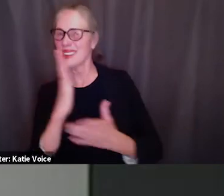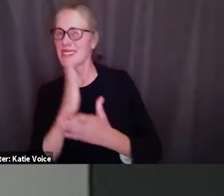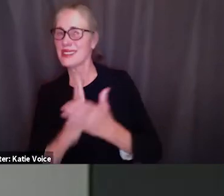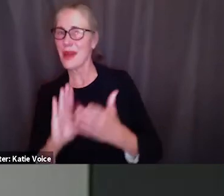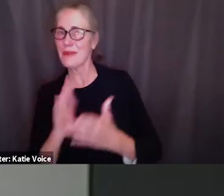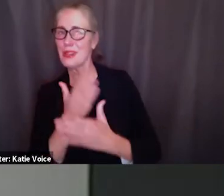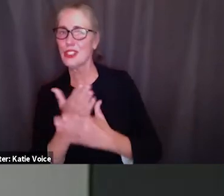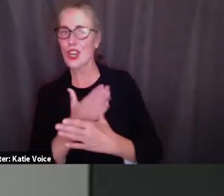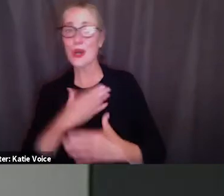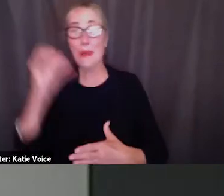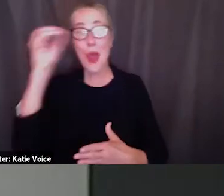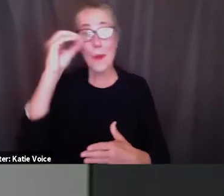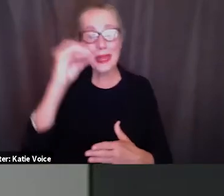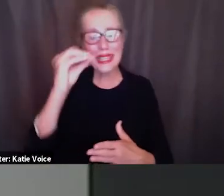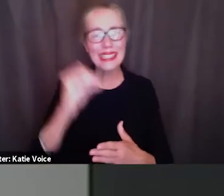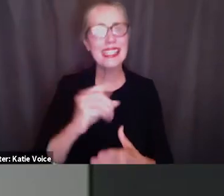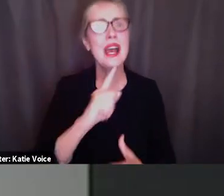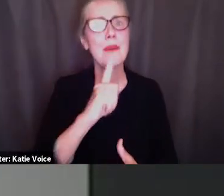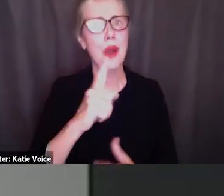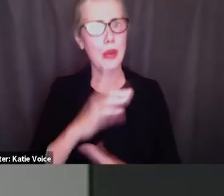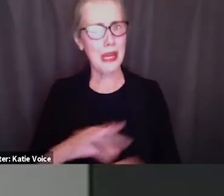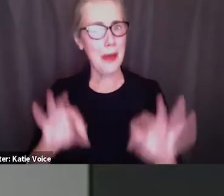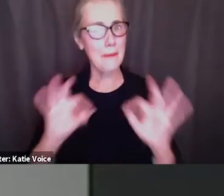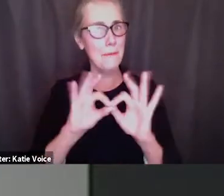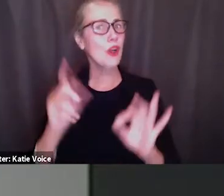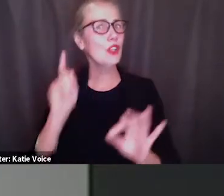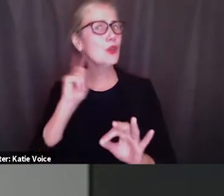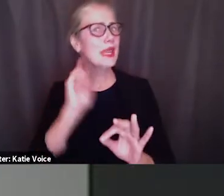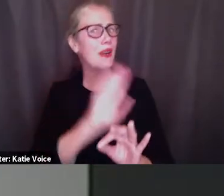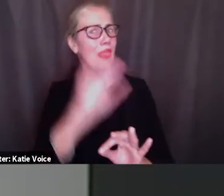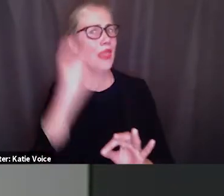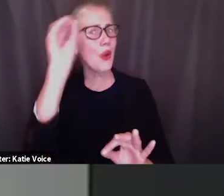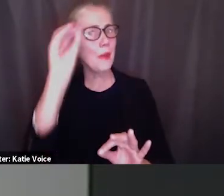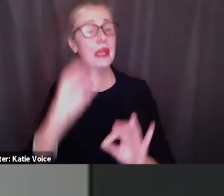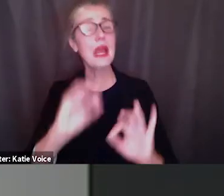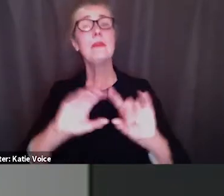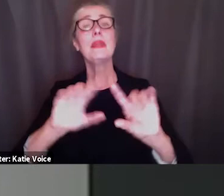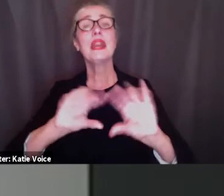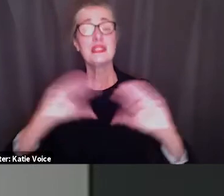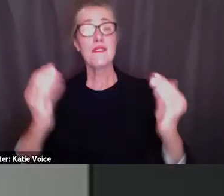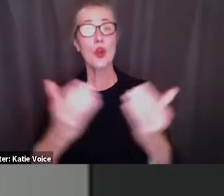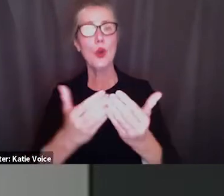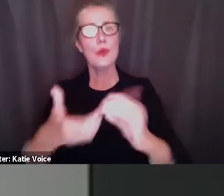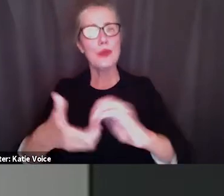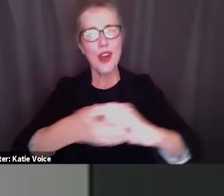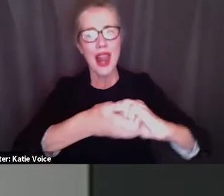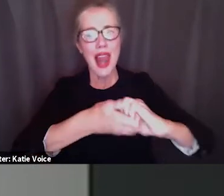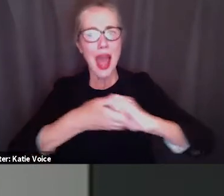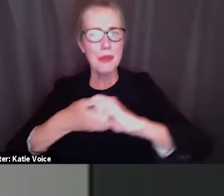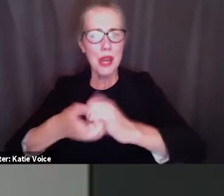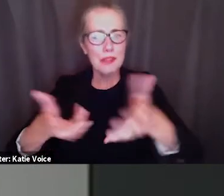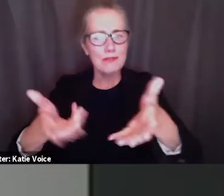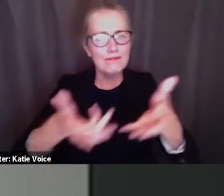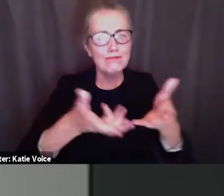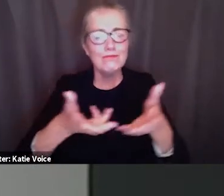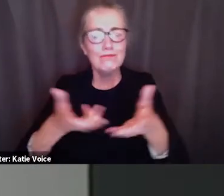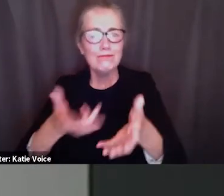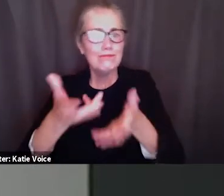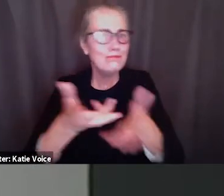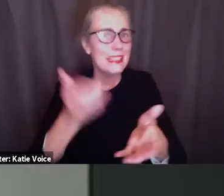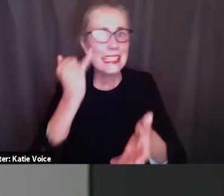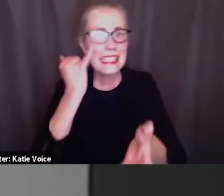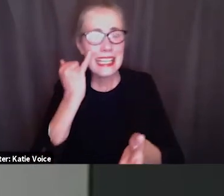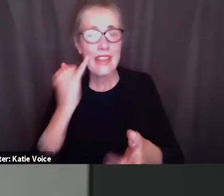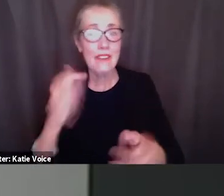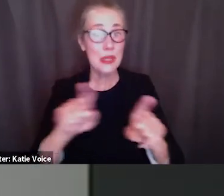especially in a group setting where we could collaborate and talk about what was happening and see if it was the same across the 4 different